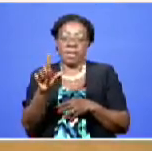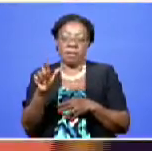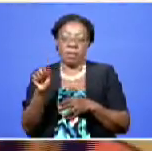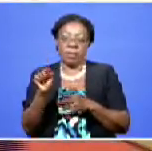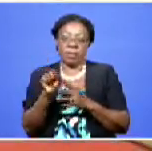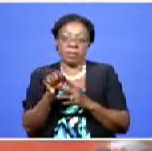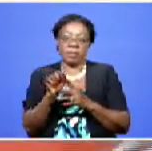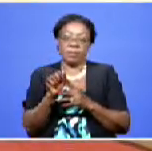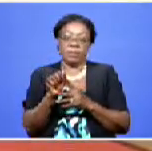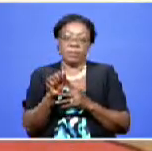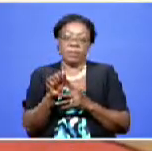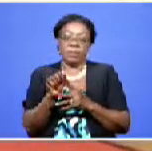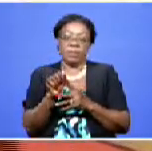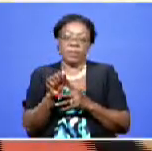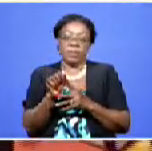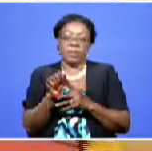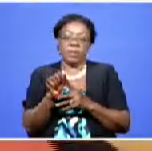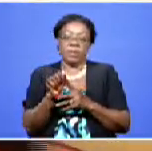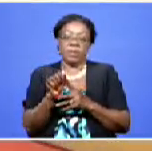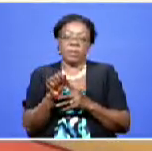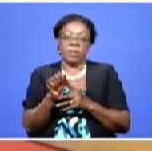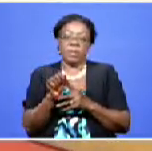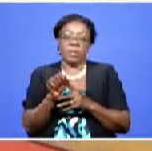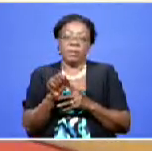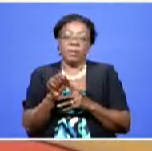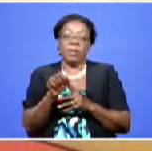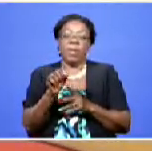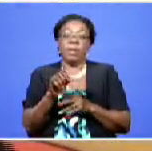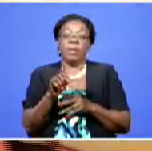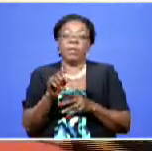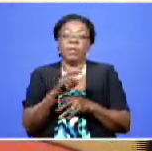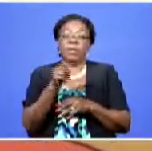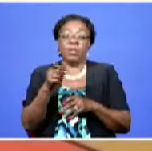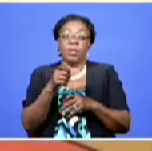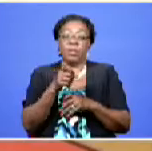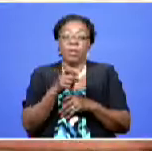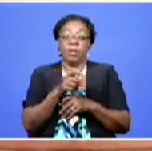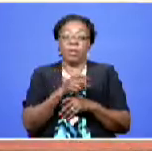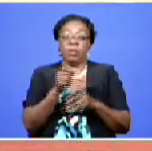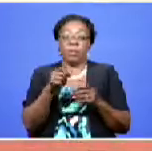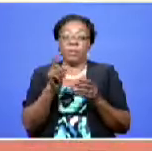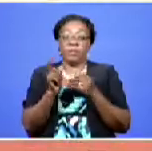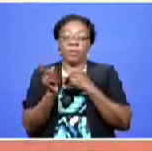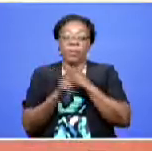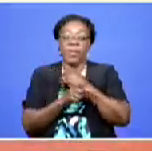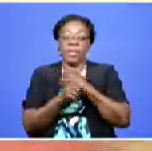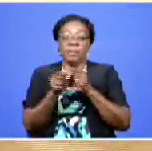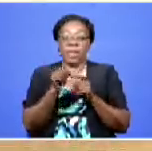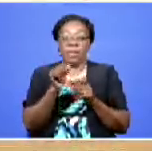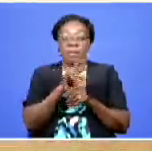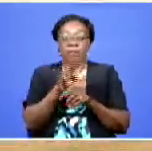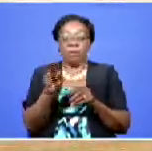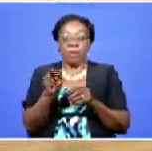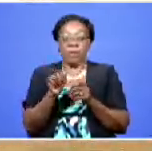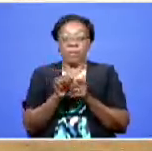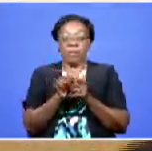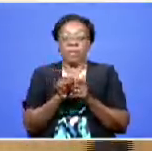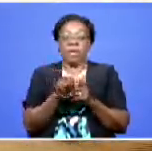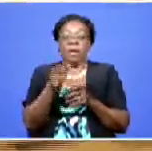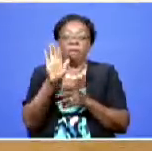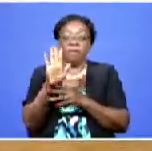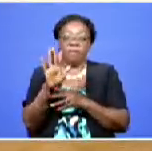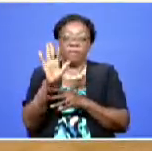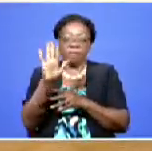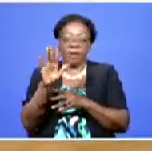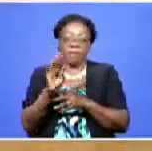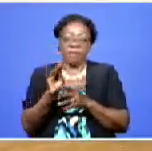to 47-26 at the half. Defenders outscoring the Rebels by 10 in the third to get back within 65-54. But